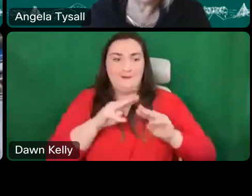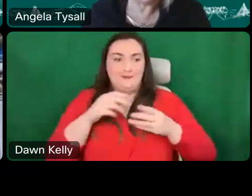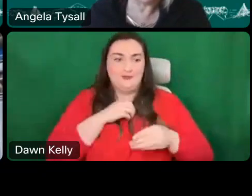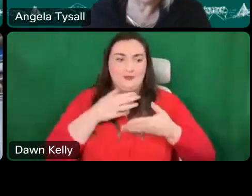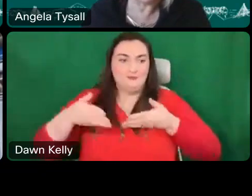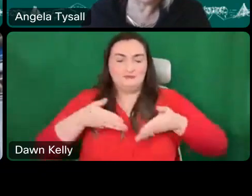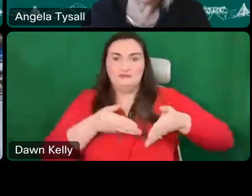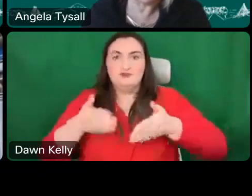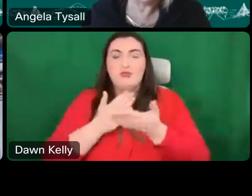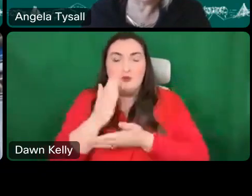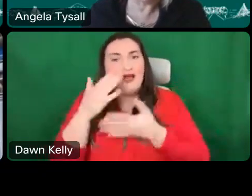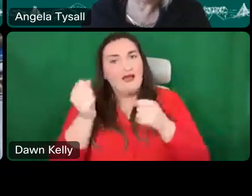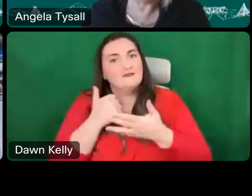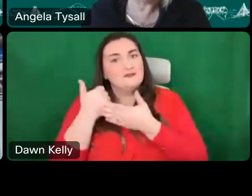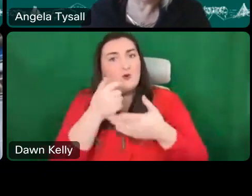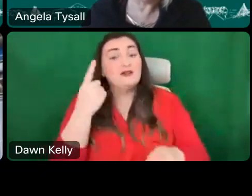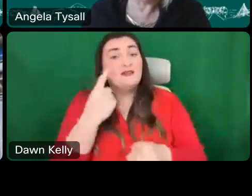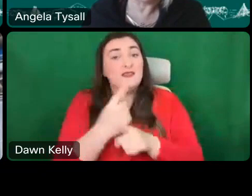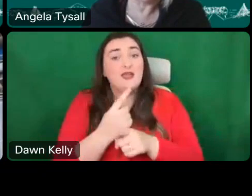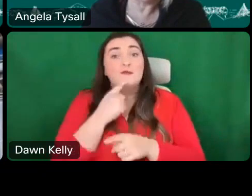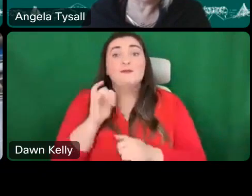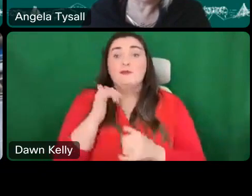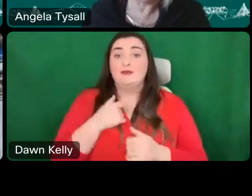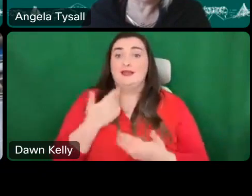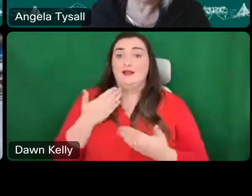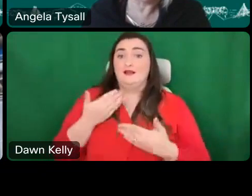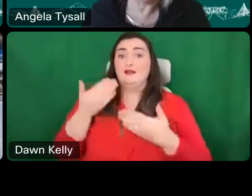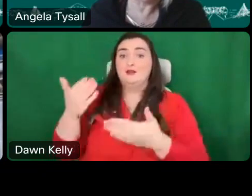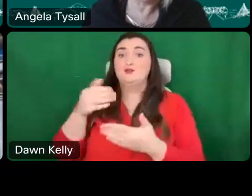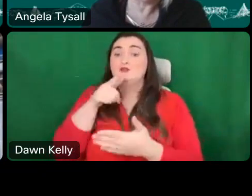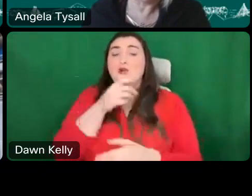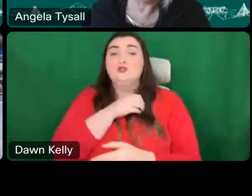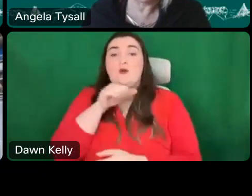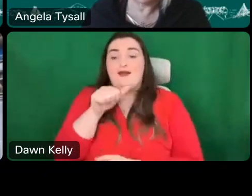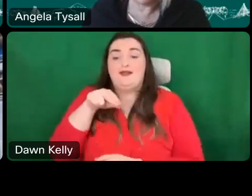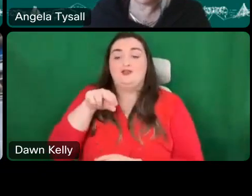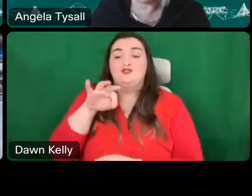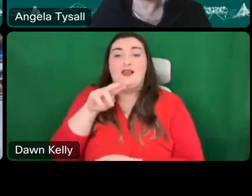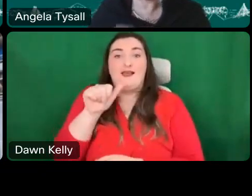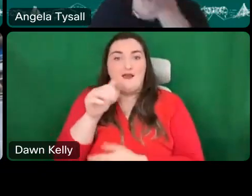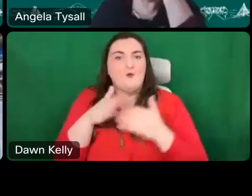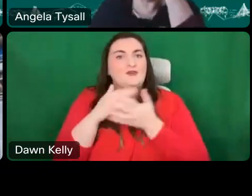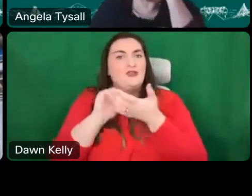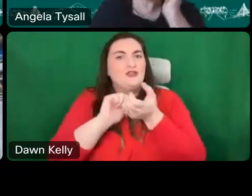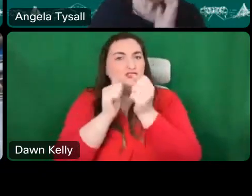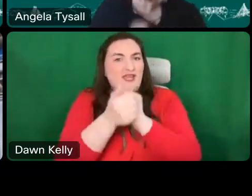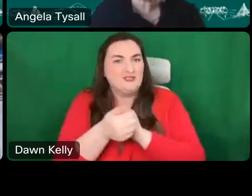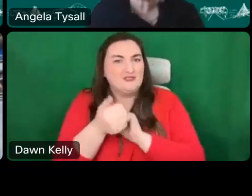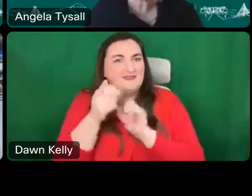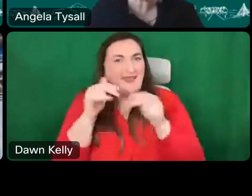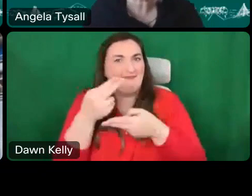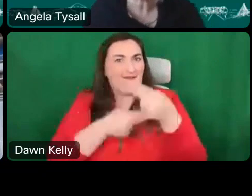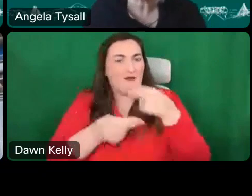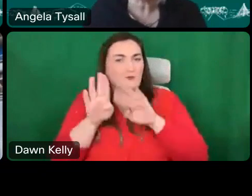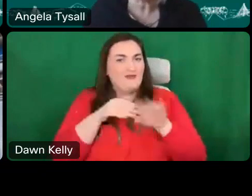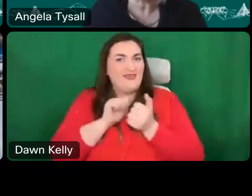that there's supports there. But we might just go to Angela, just in terms of the changes that are likely to come, you know, with the Act. Could you maybe